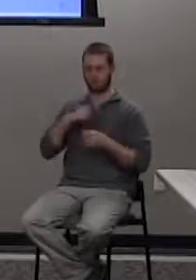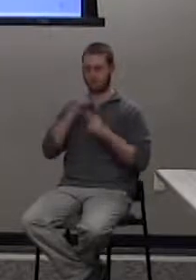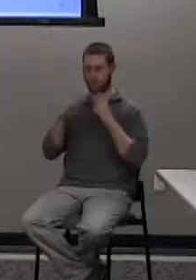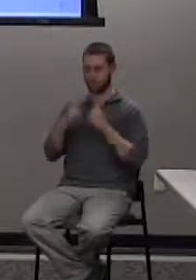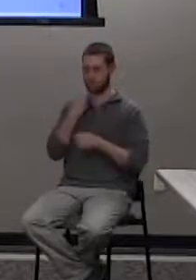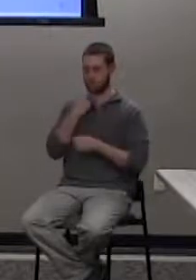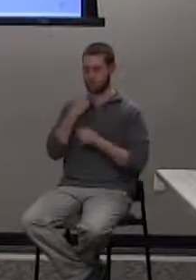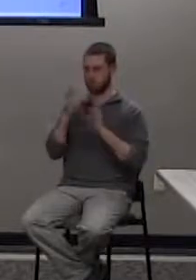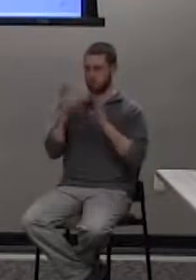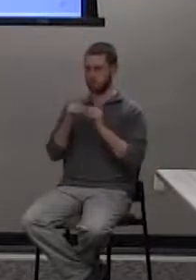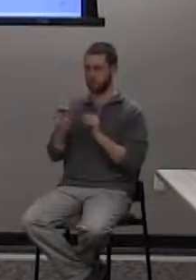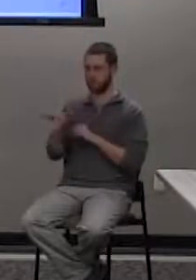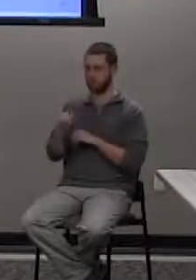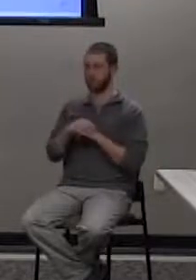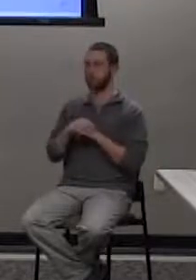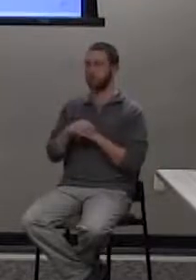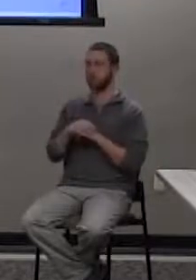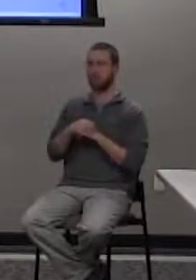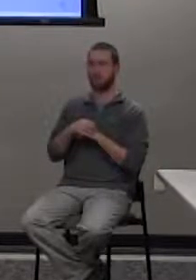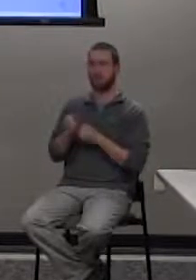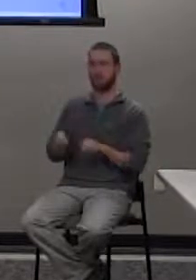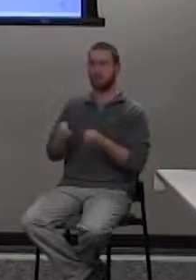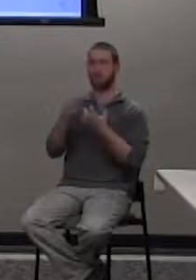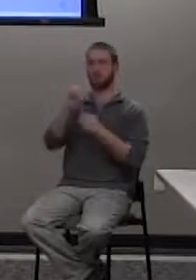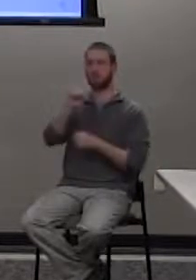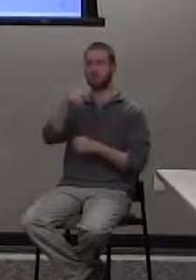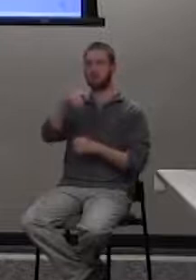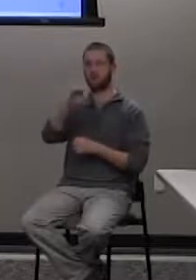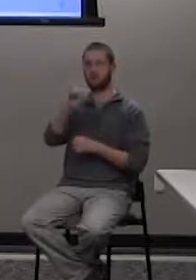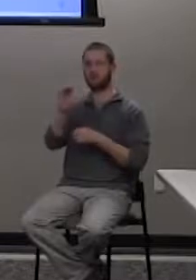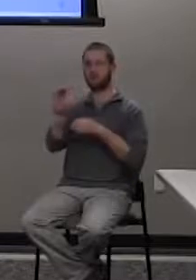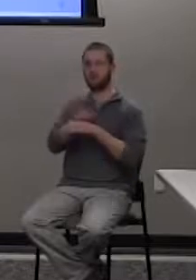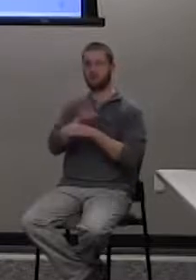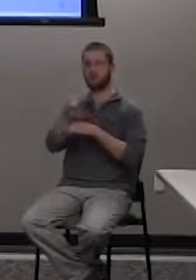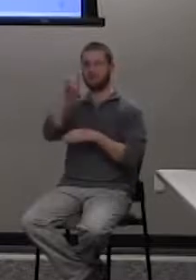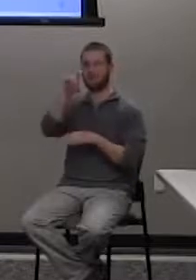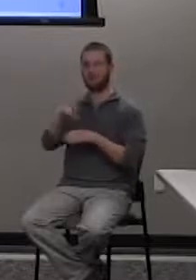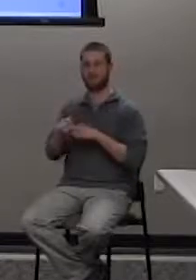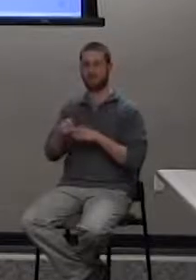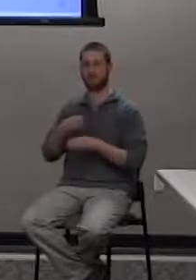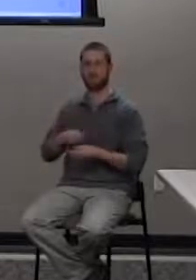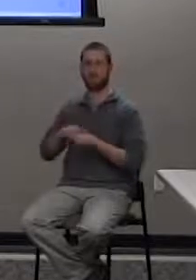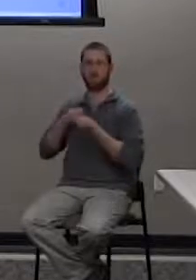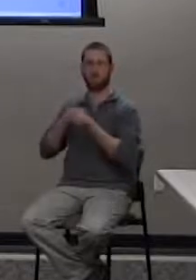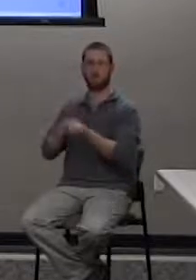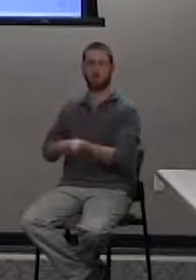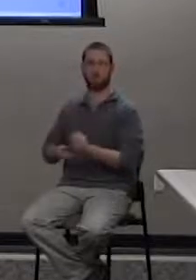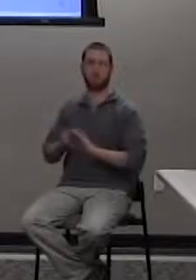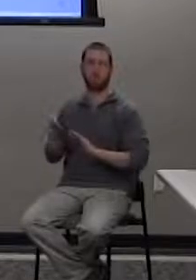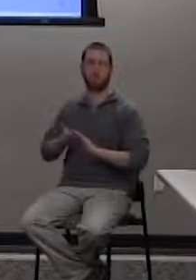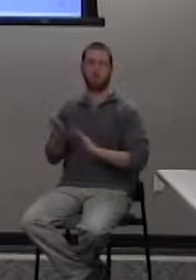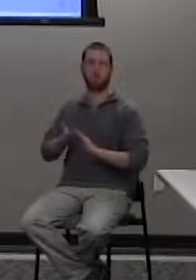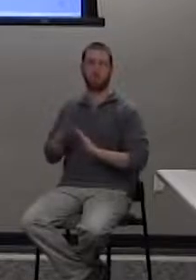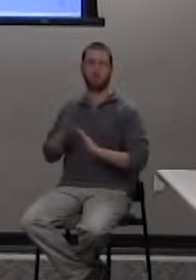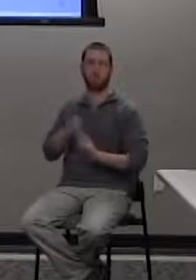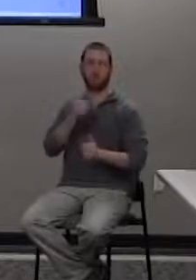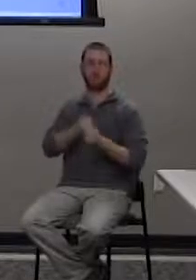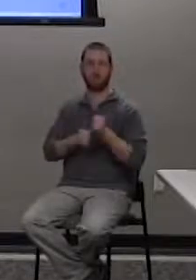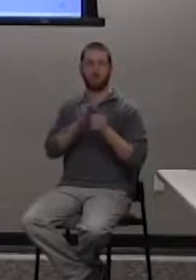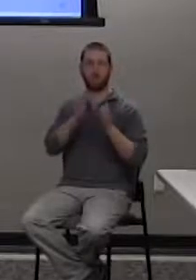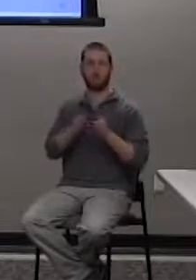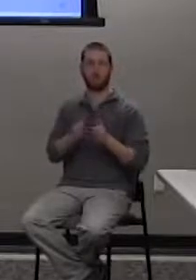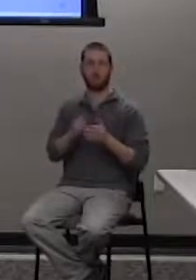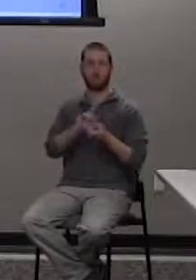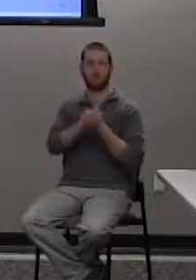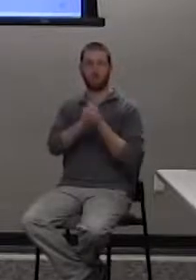time, the amount of space a business needs to perform its function per employee is substantially different